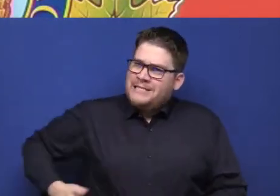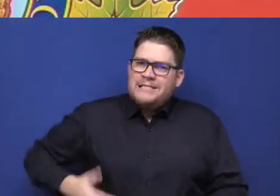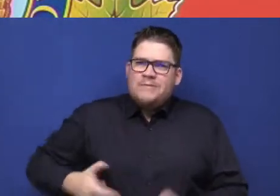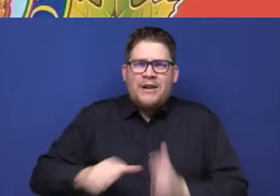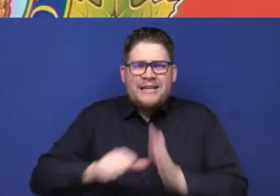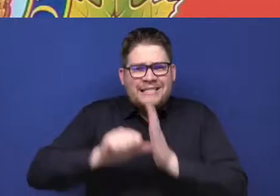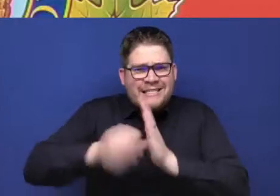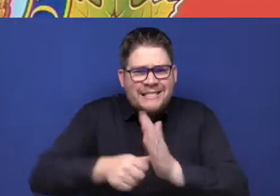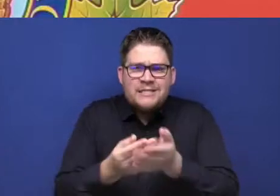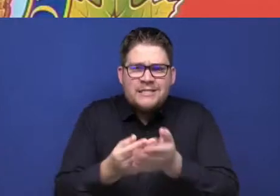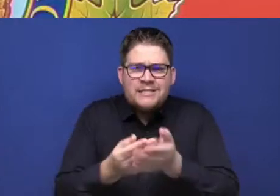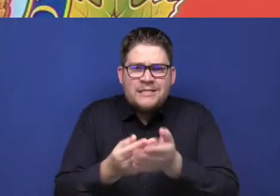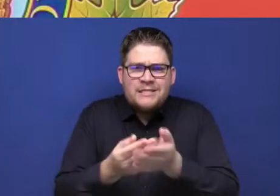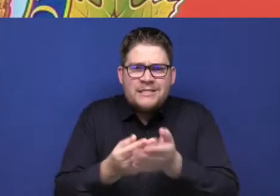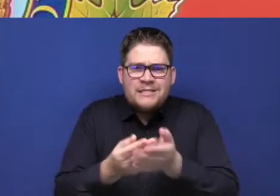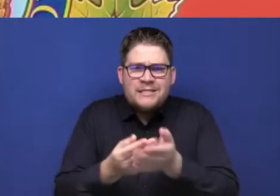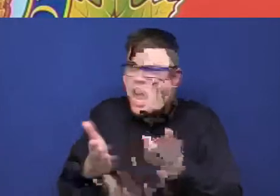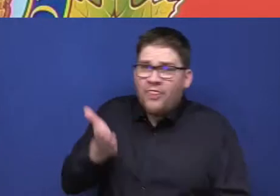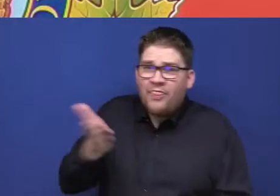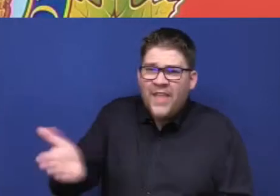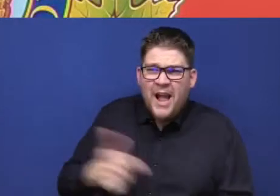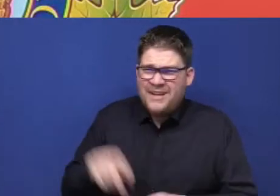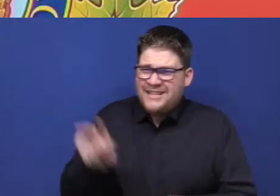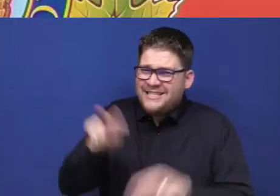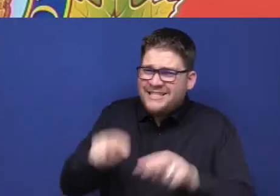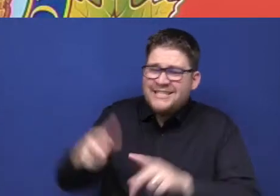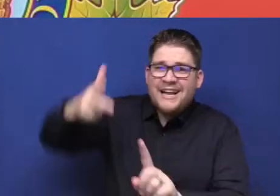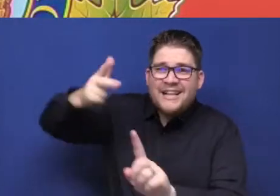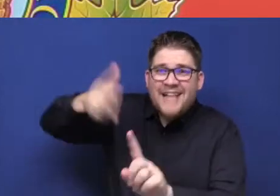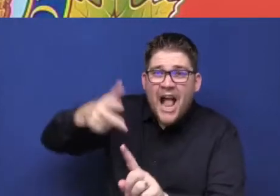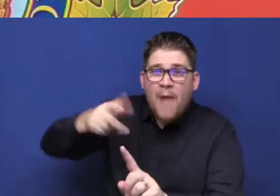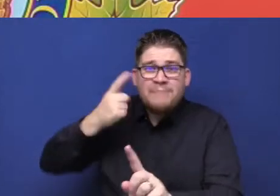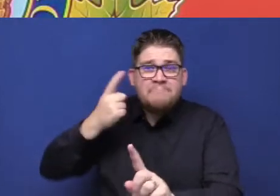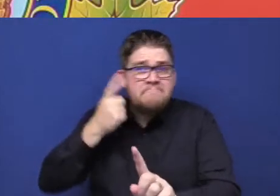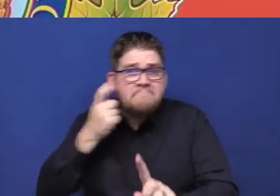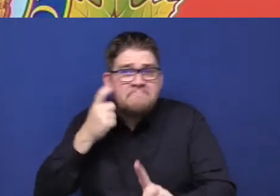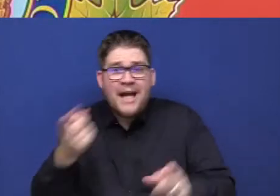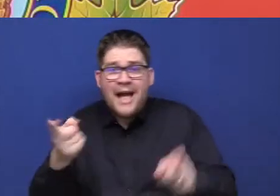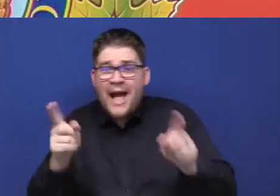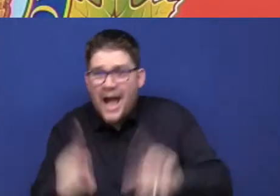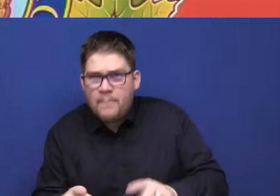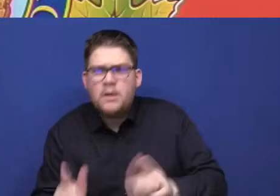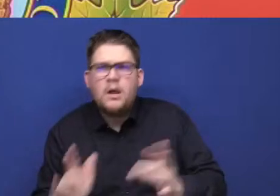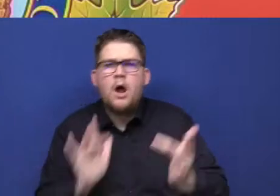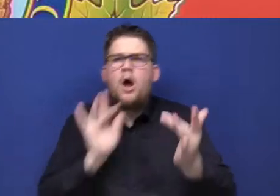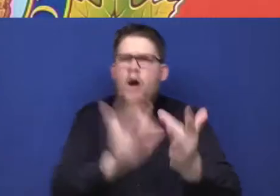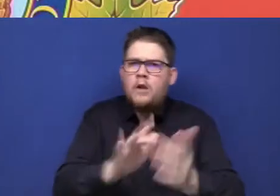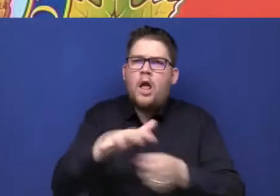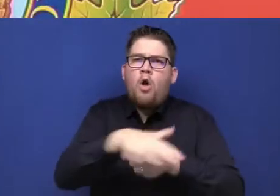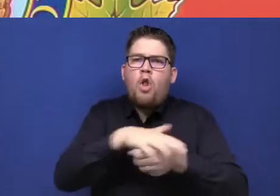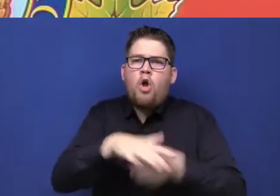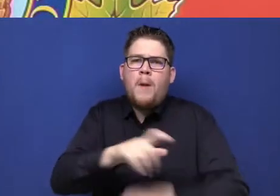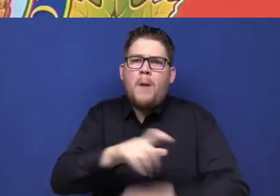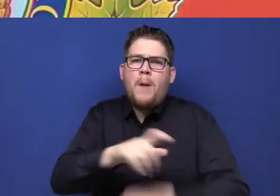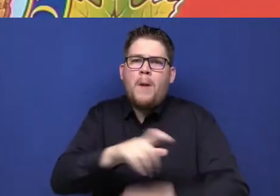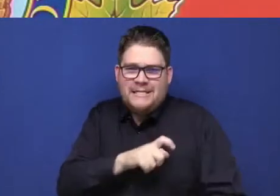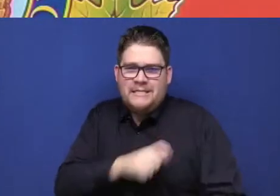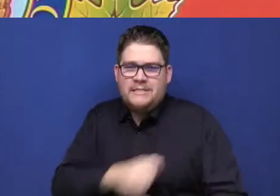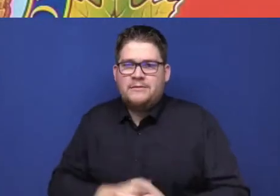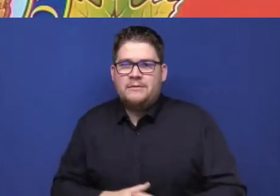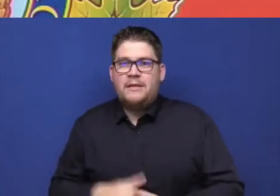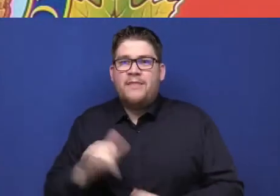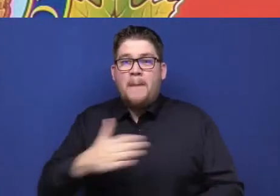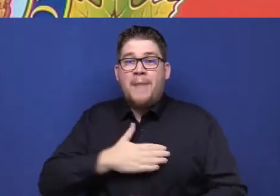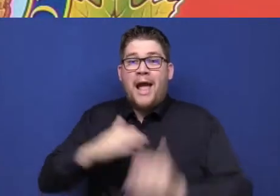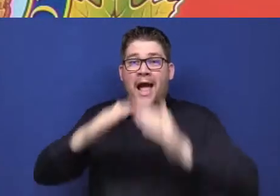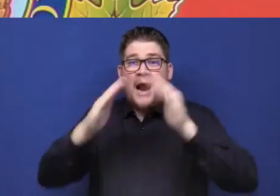television, or can you just, while you're going through your community and conducting those proactive patrols, reassure me that